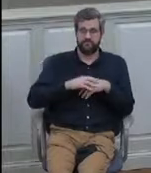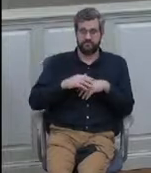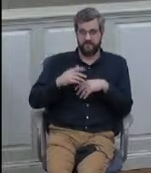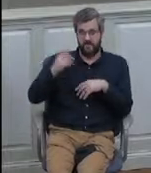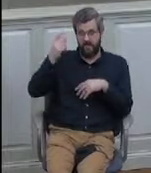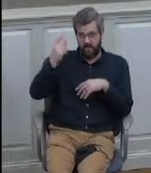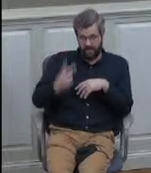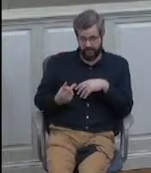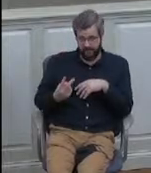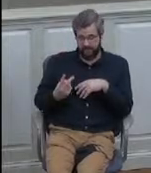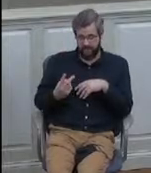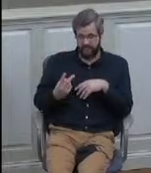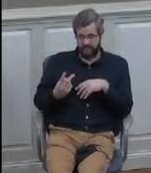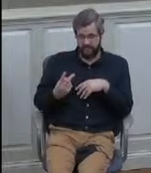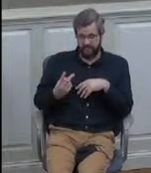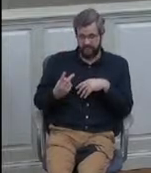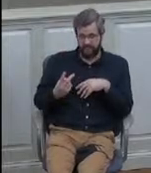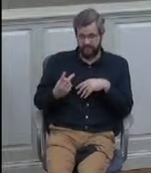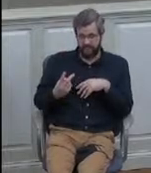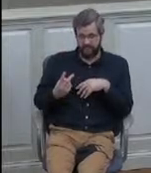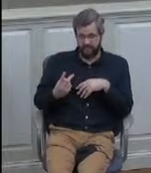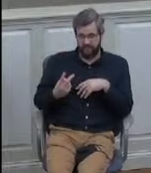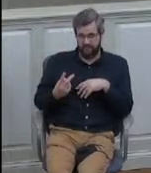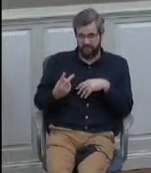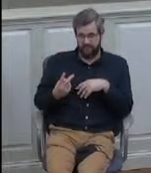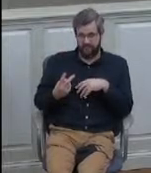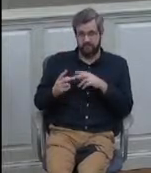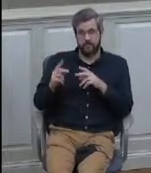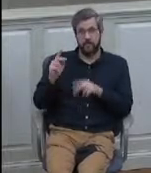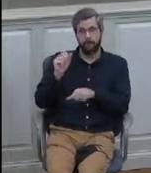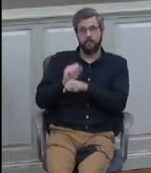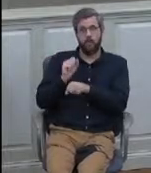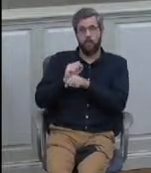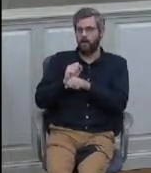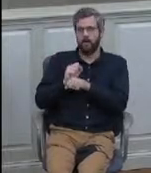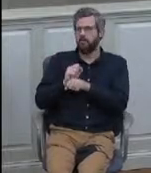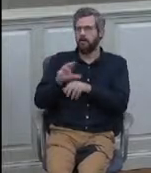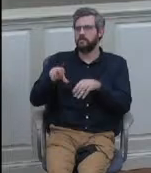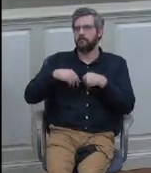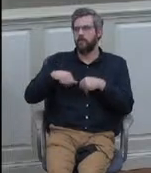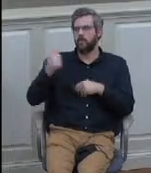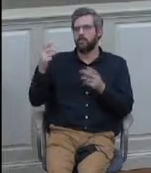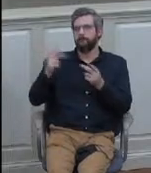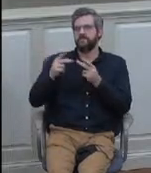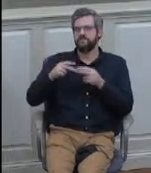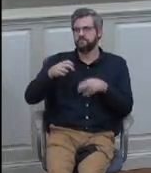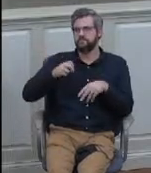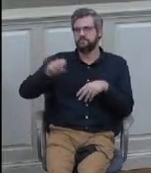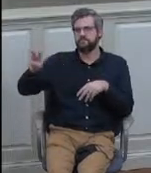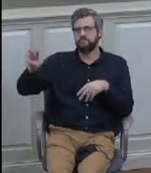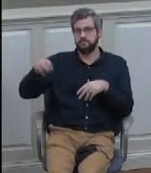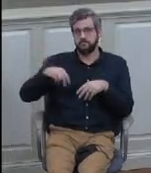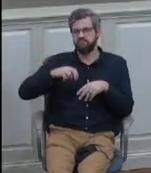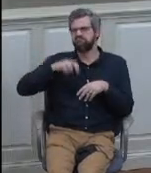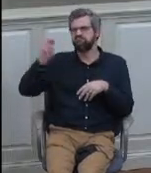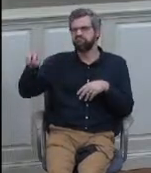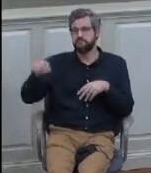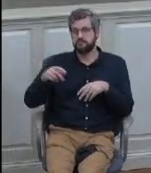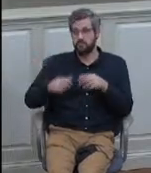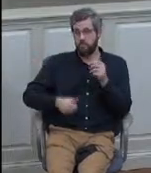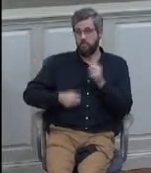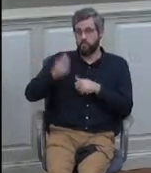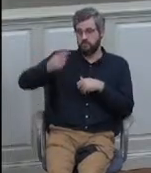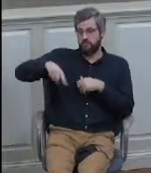it is for employees that resign for another position. And I will say that in the majority of